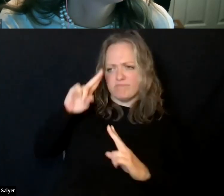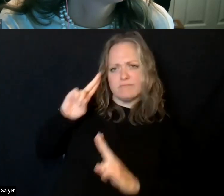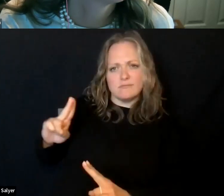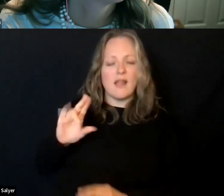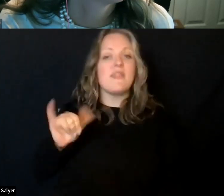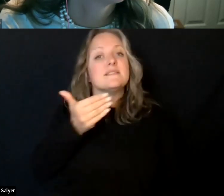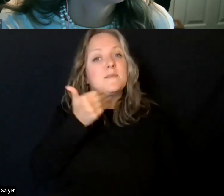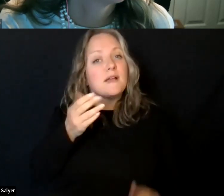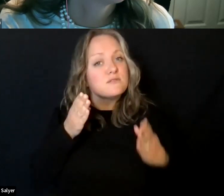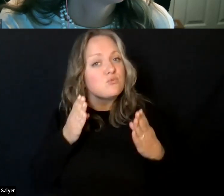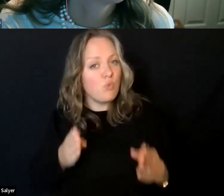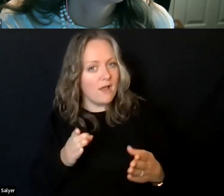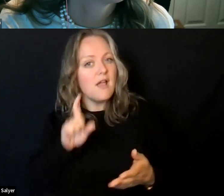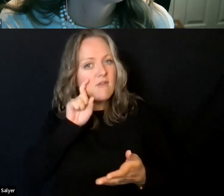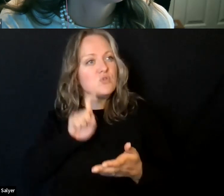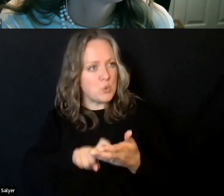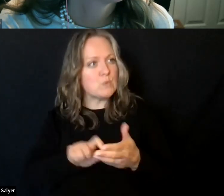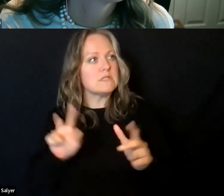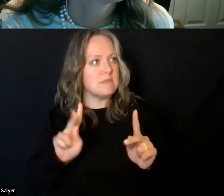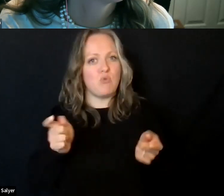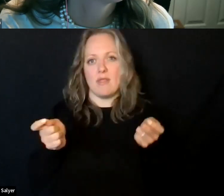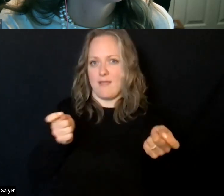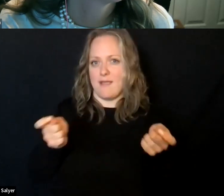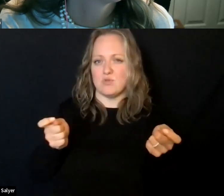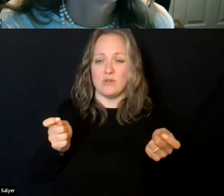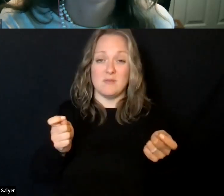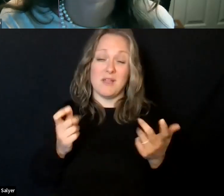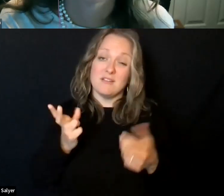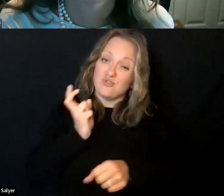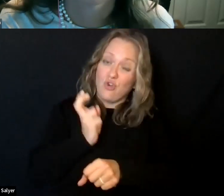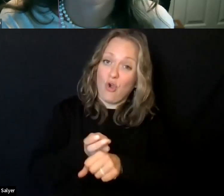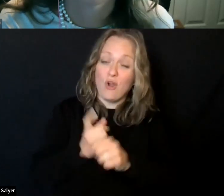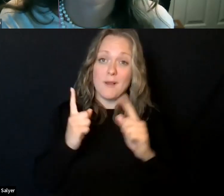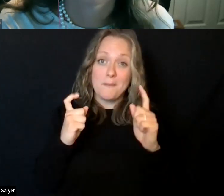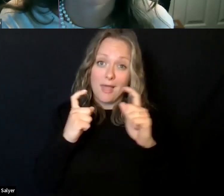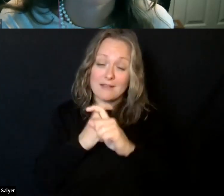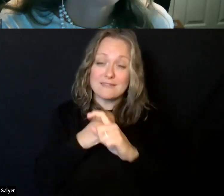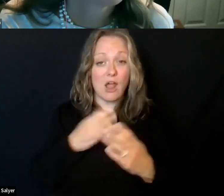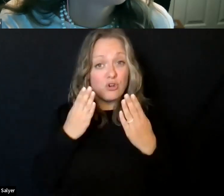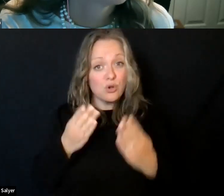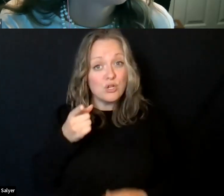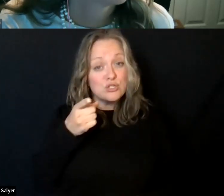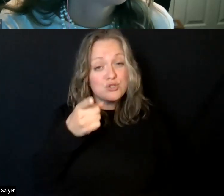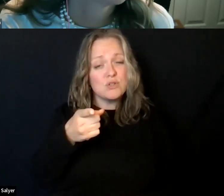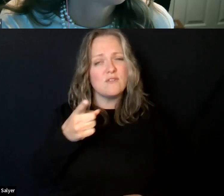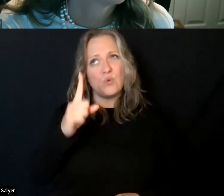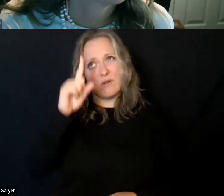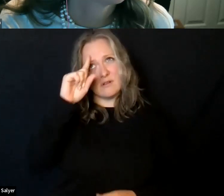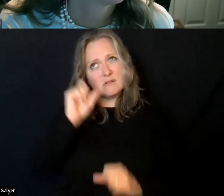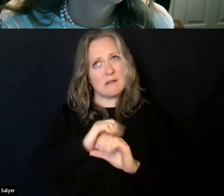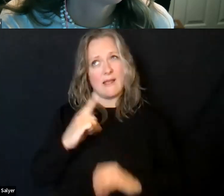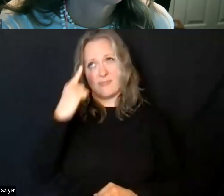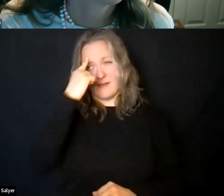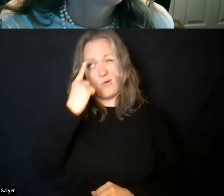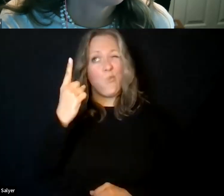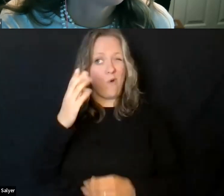seen it handled. But it is complex, and I encourage you, if you're talking about a specific young person, to reach out